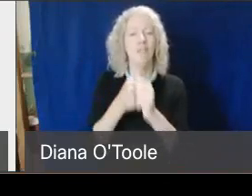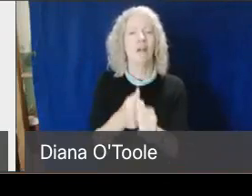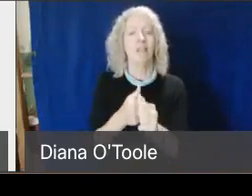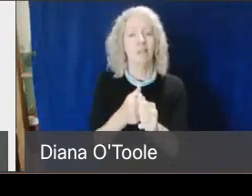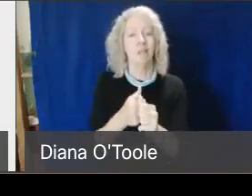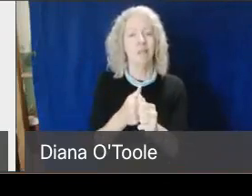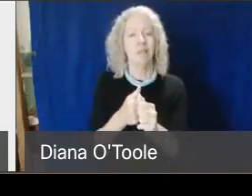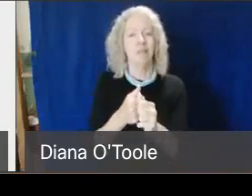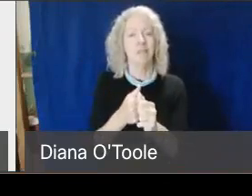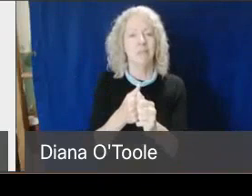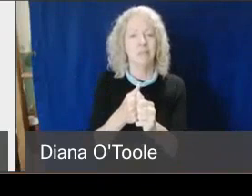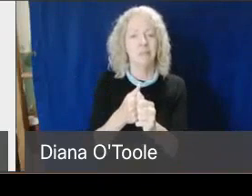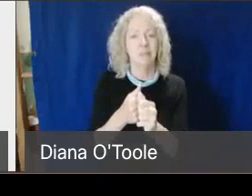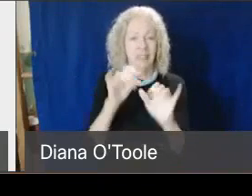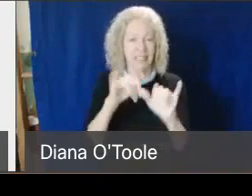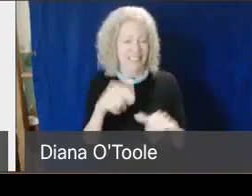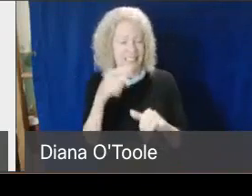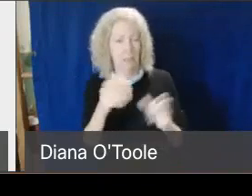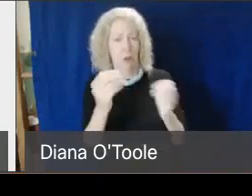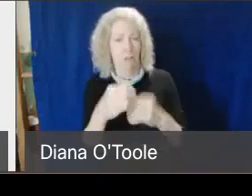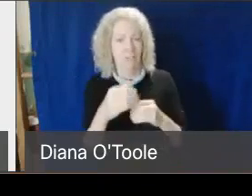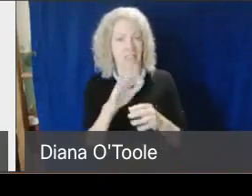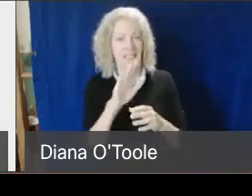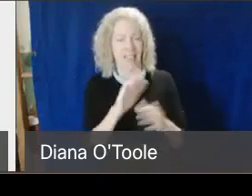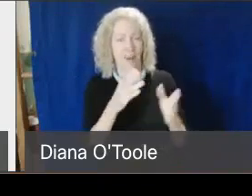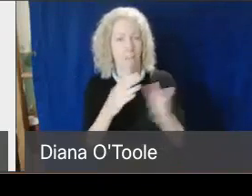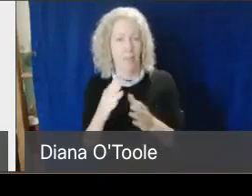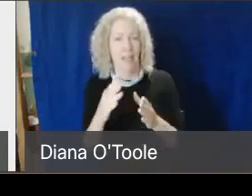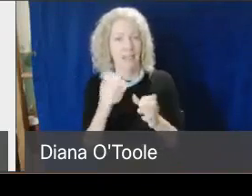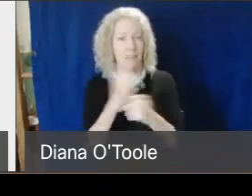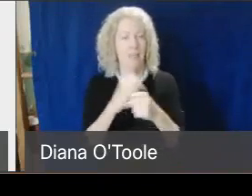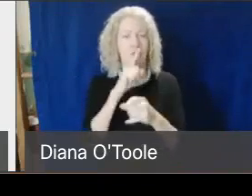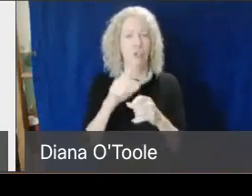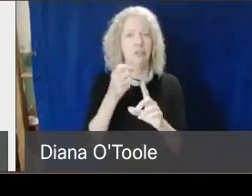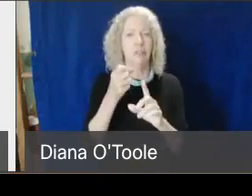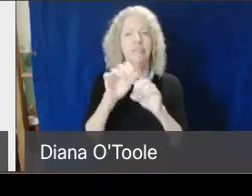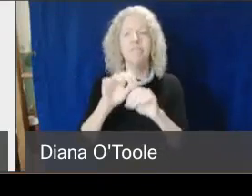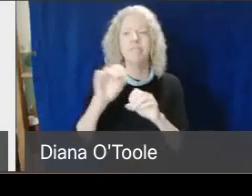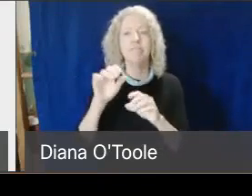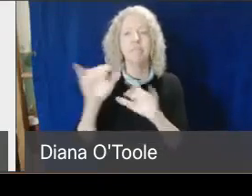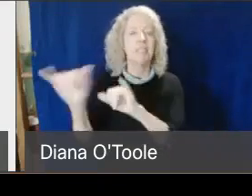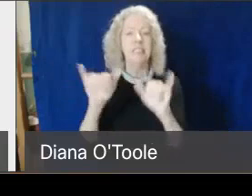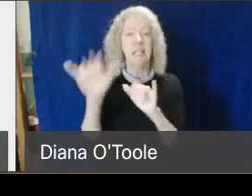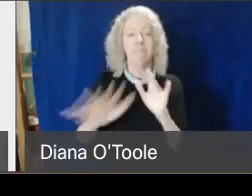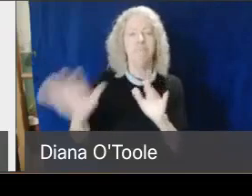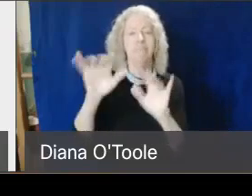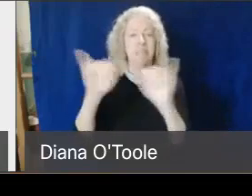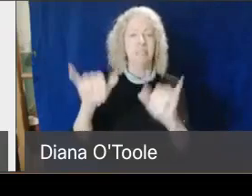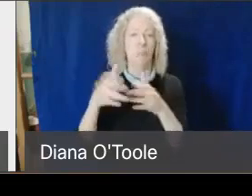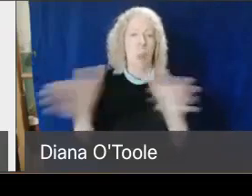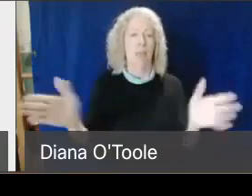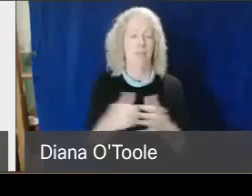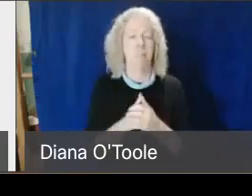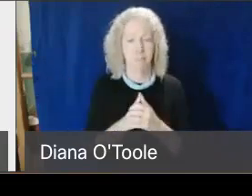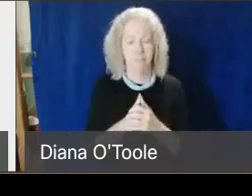doing at the System Office around a similar initiative system-wide. And you might have picked up, I have an